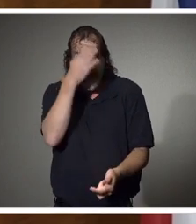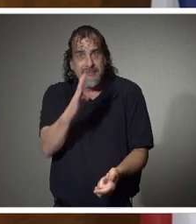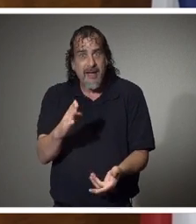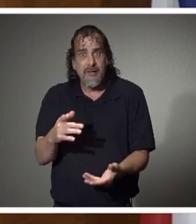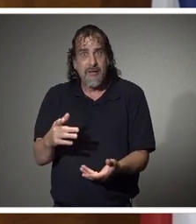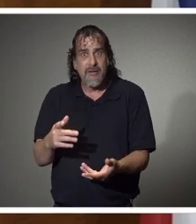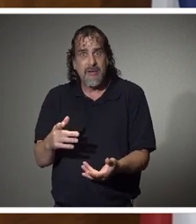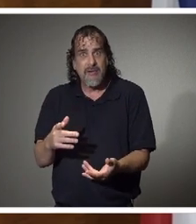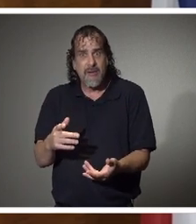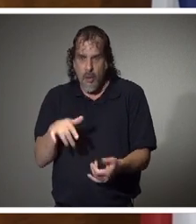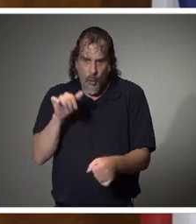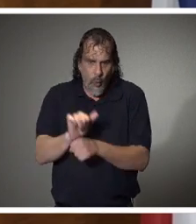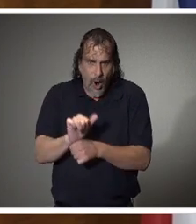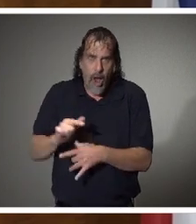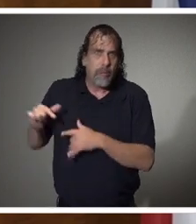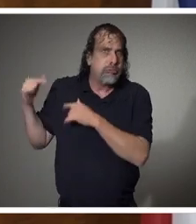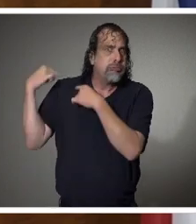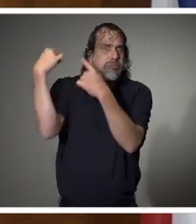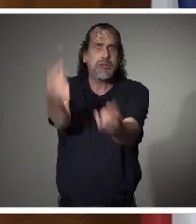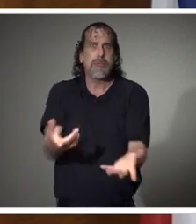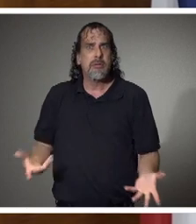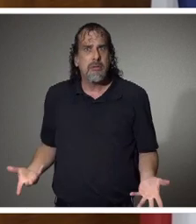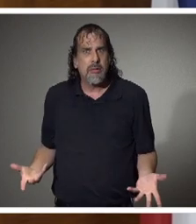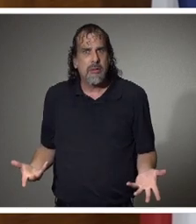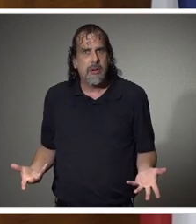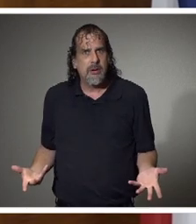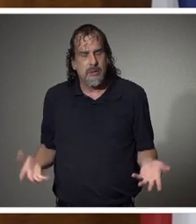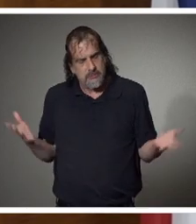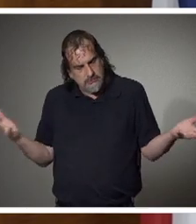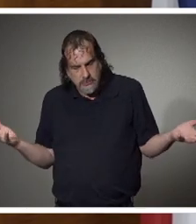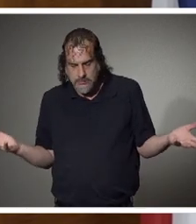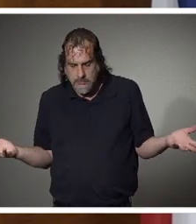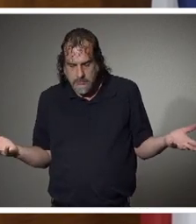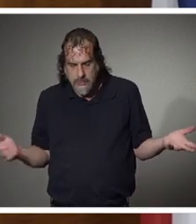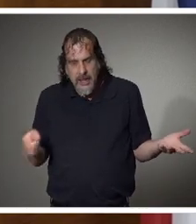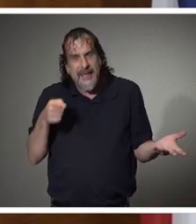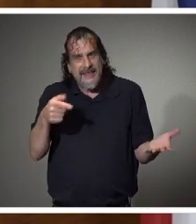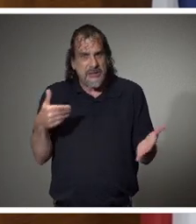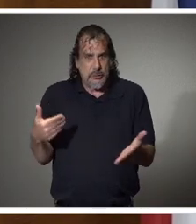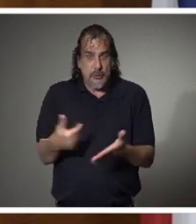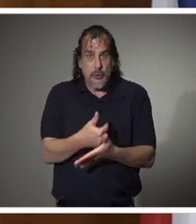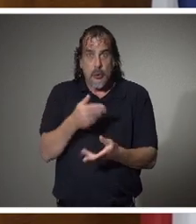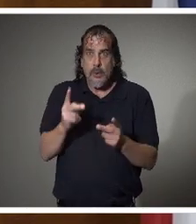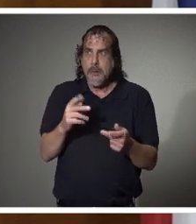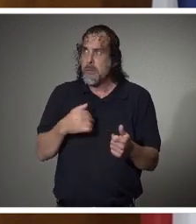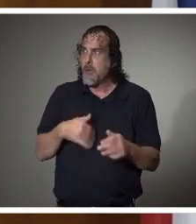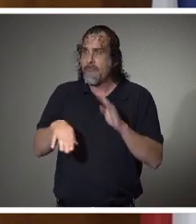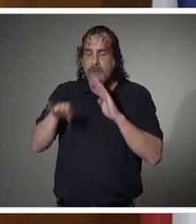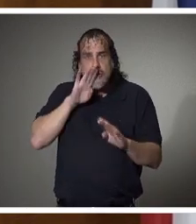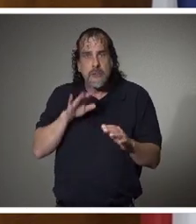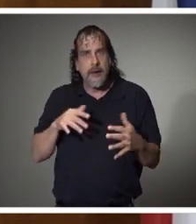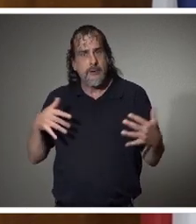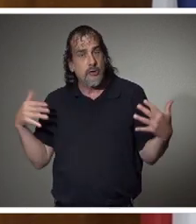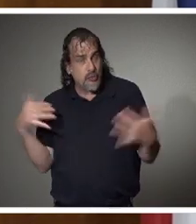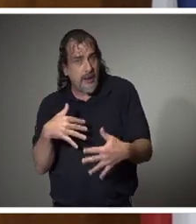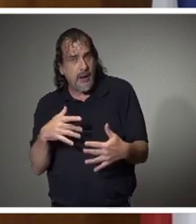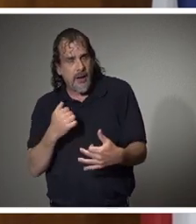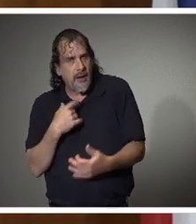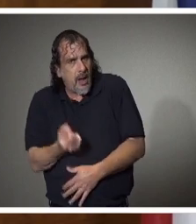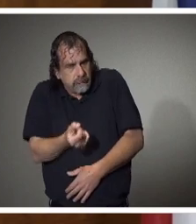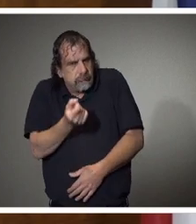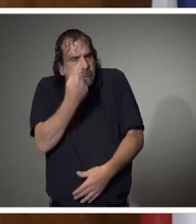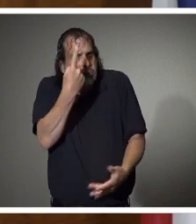any government benefits in their life. And so, you know, this is new to people, and people are frustrated, and I get it.